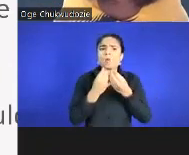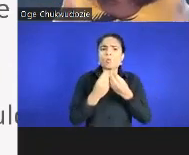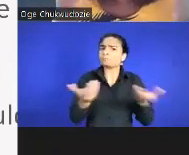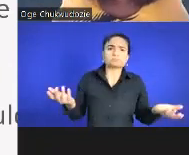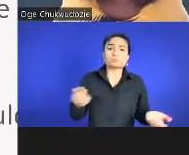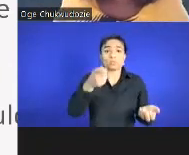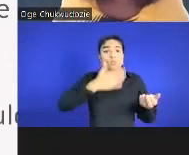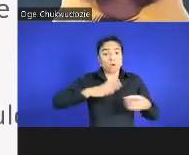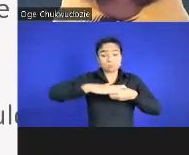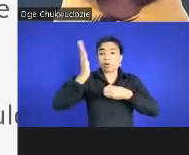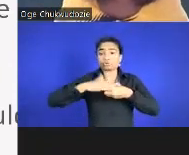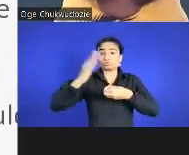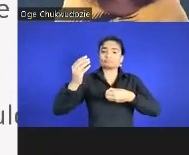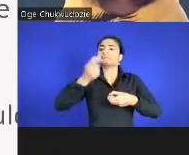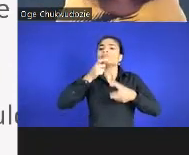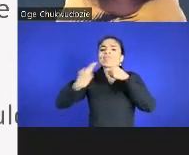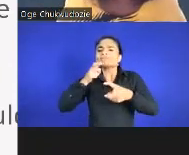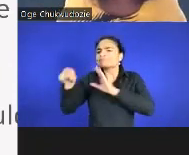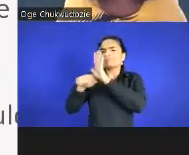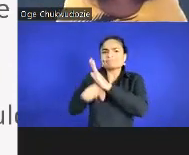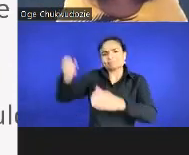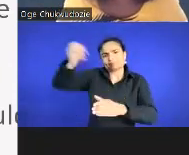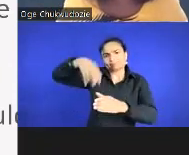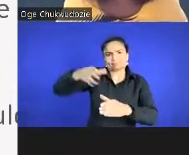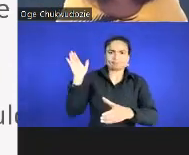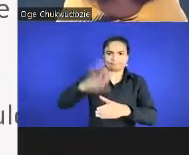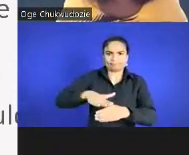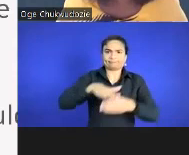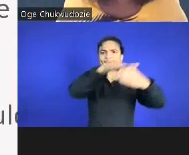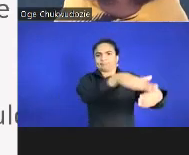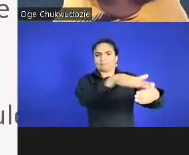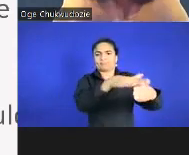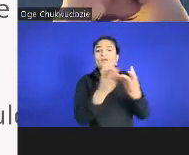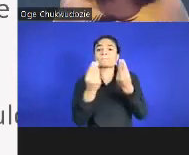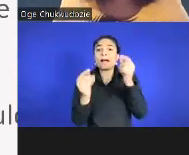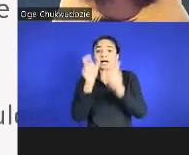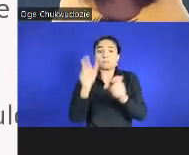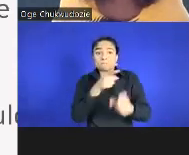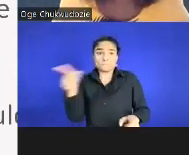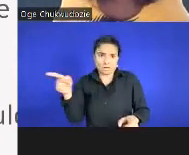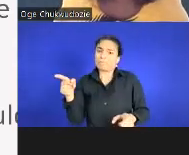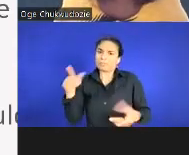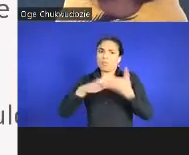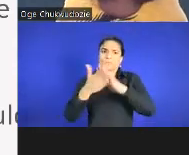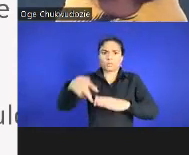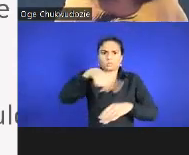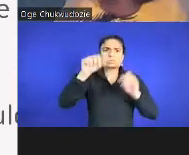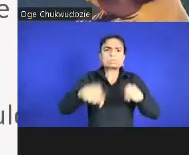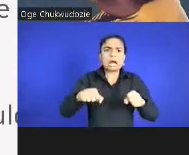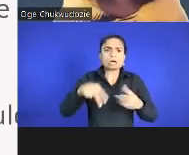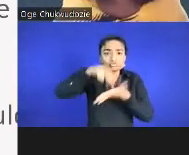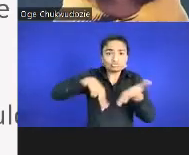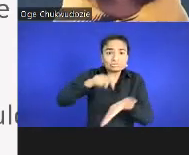community cannot read and write, then who will use the suggestion box? If you're having a phone line